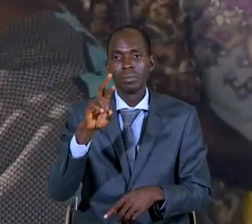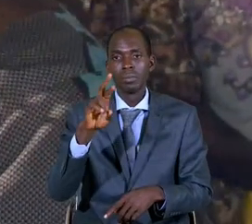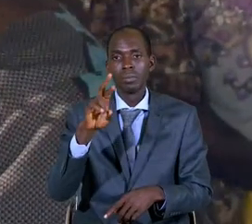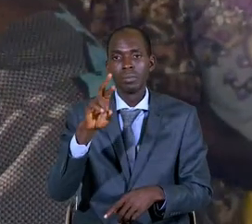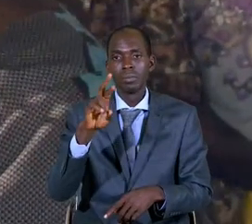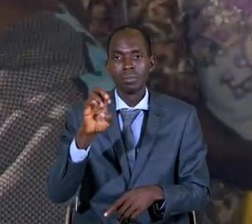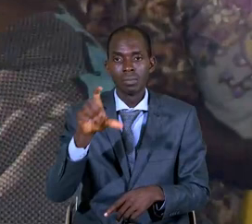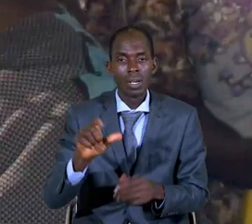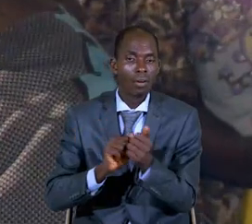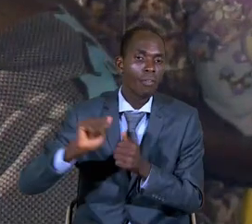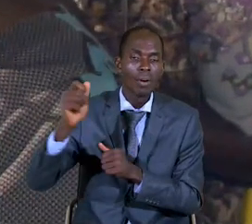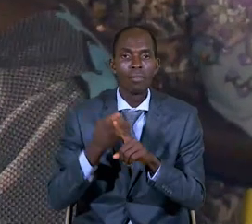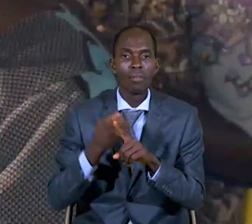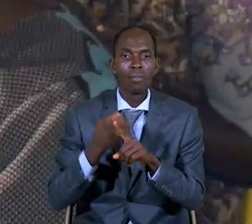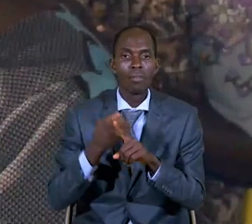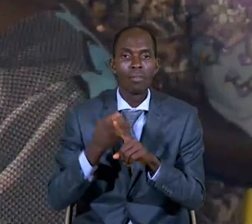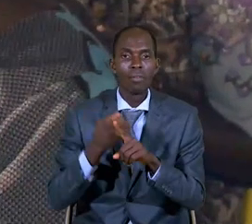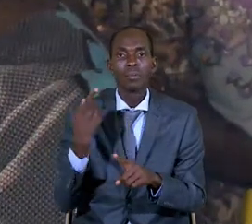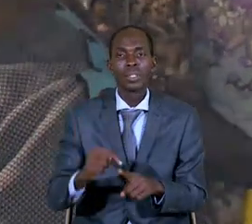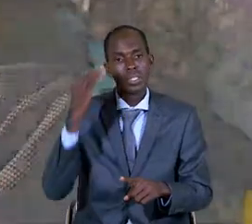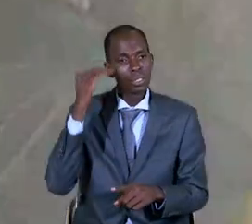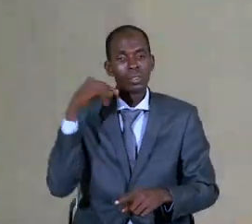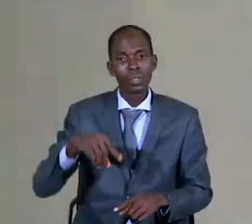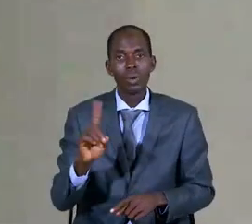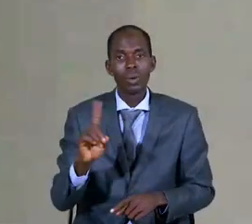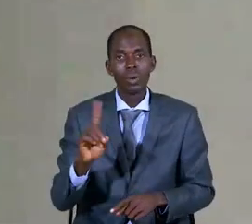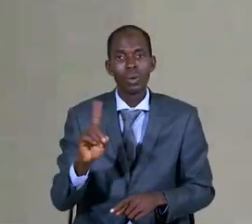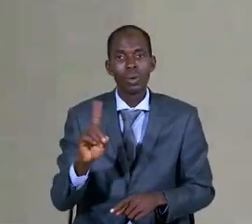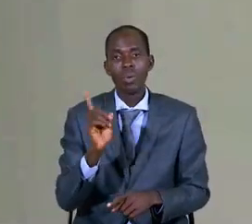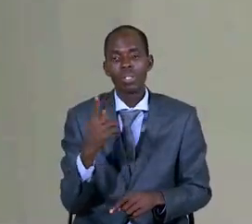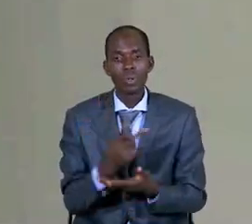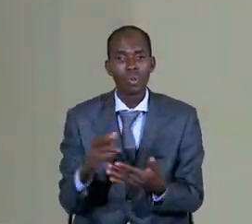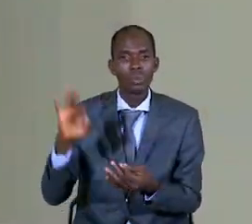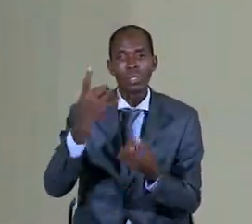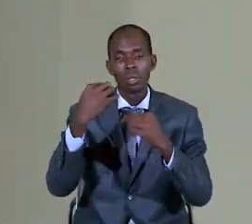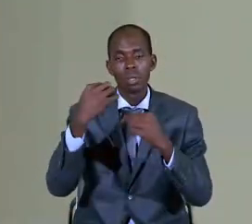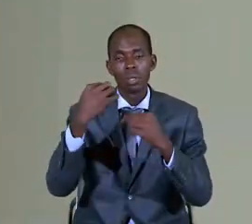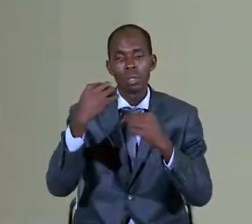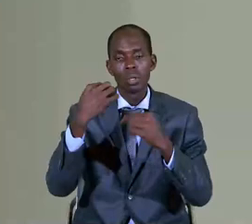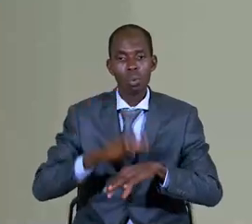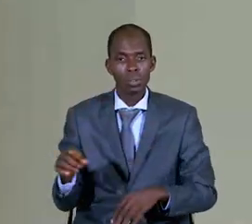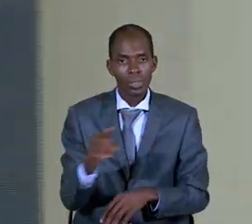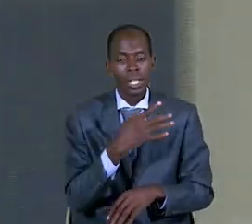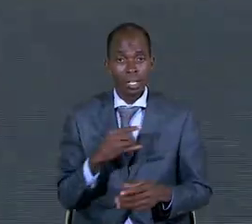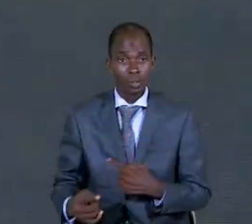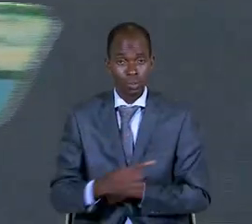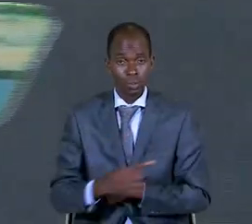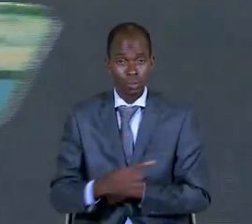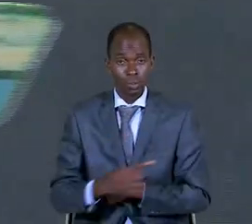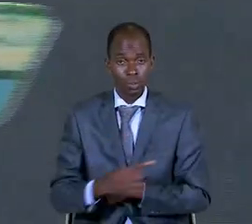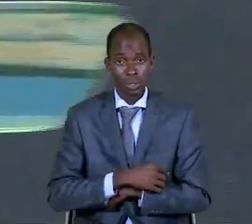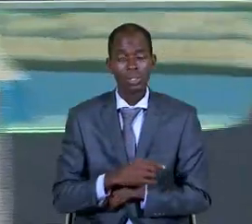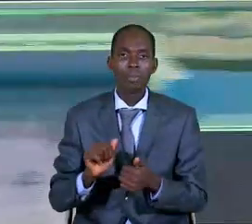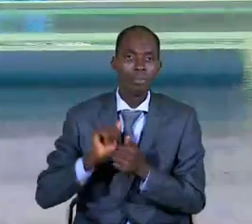off from the Alpha location where the Holy Ghost came upon them. And today, afar